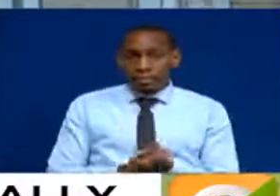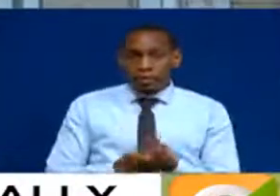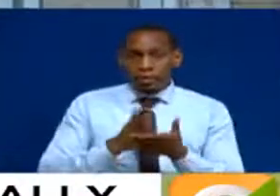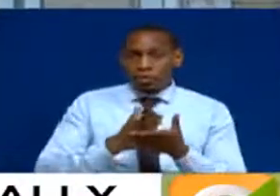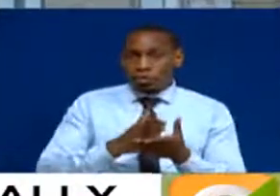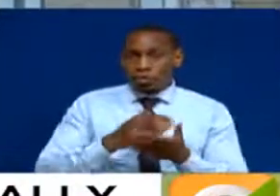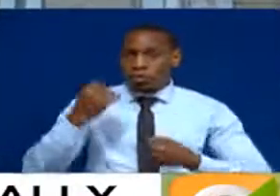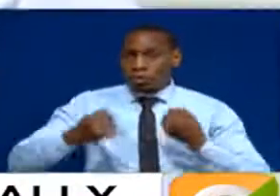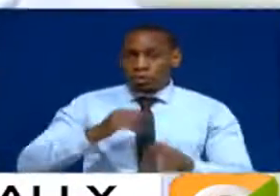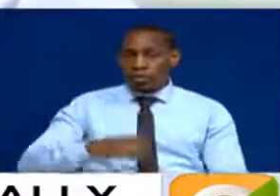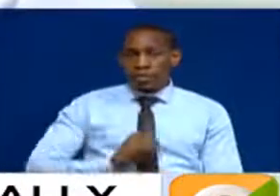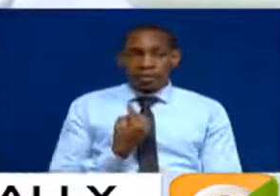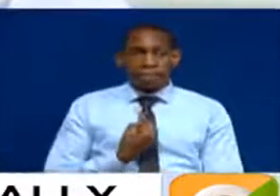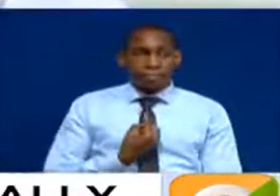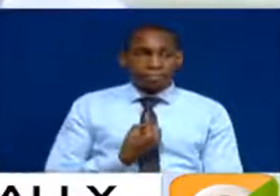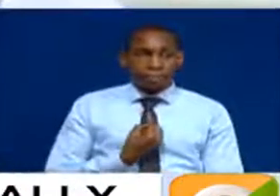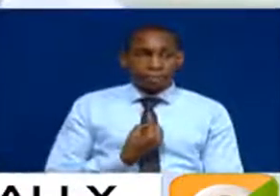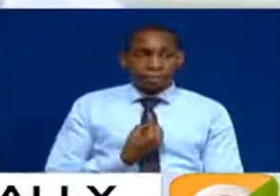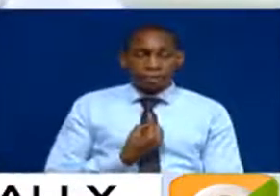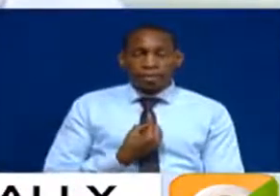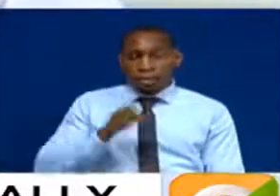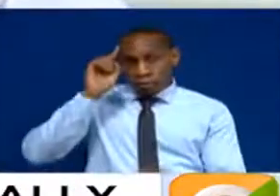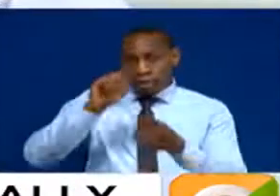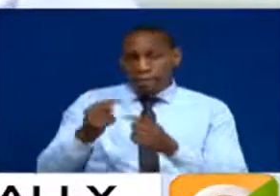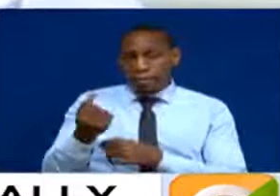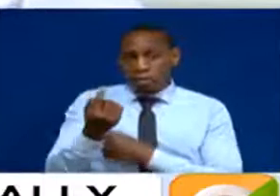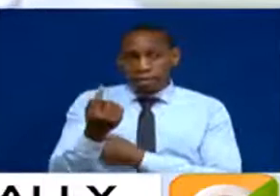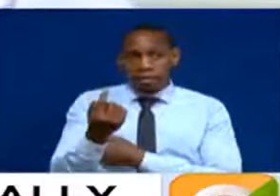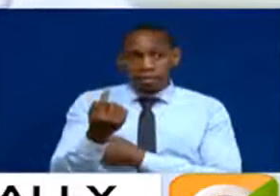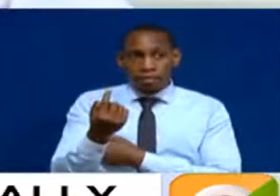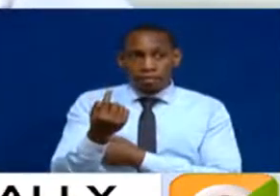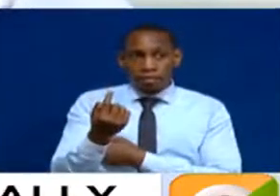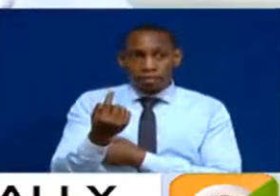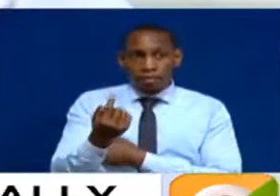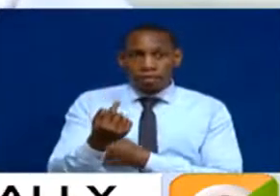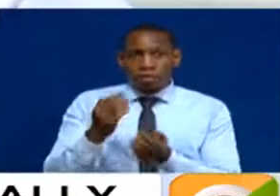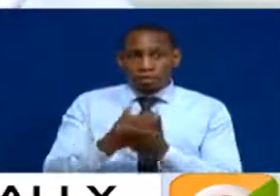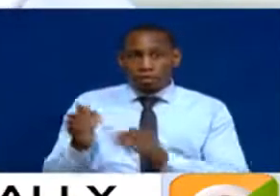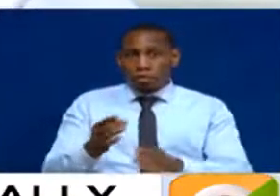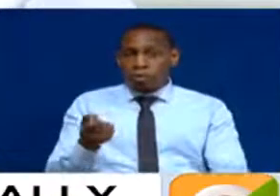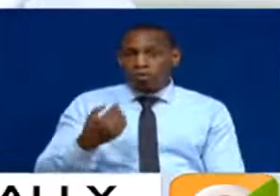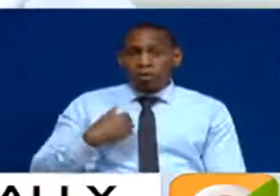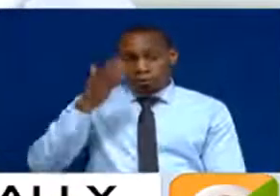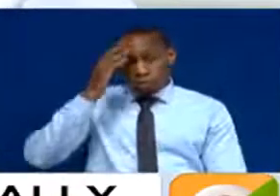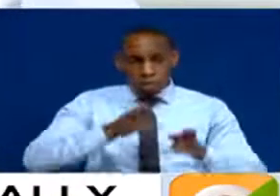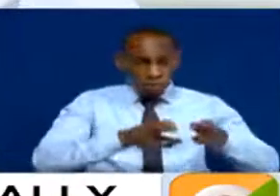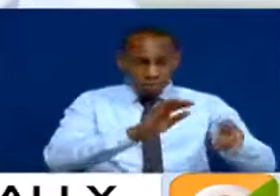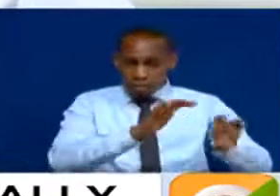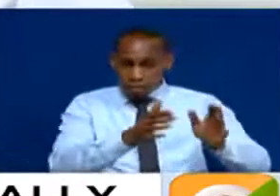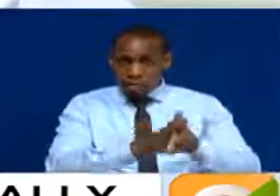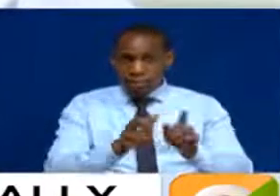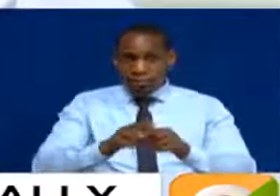just go out there and enjoy ourselves, and that's what we aim. You know, we have a bit of an advantage because we know the roads and we know the